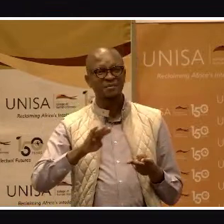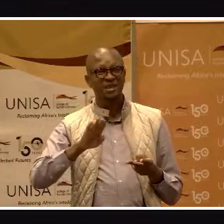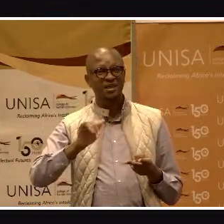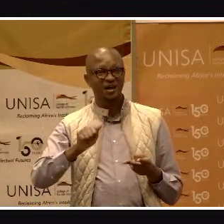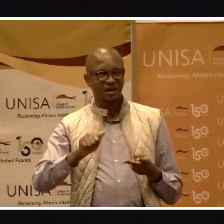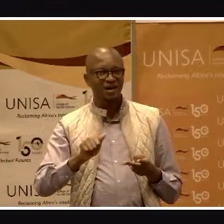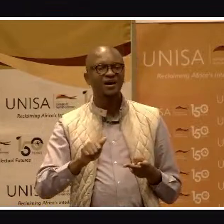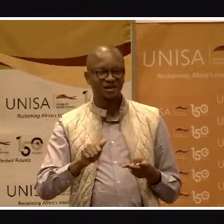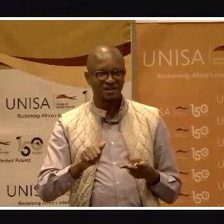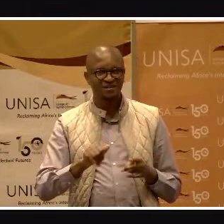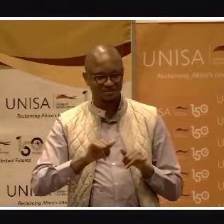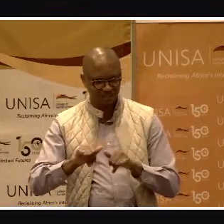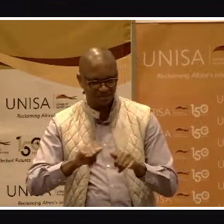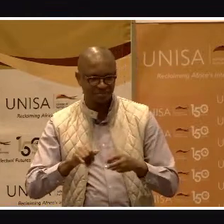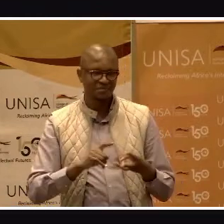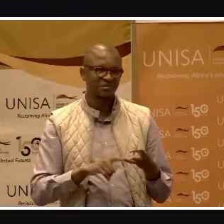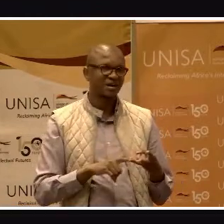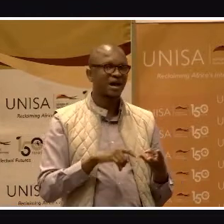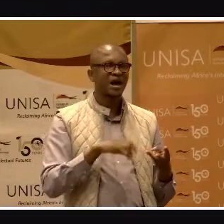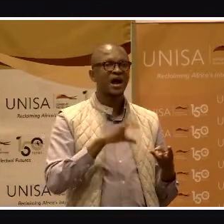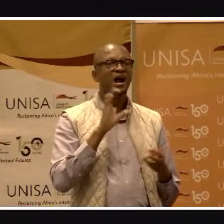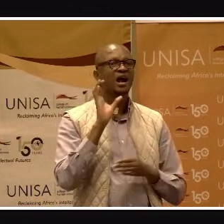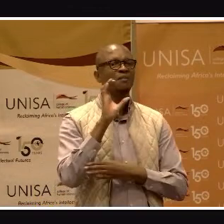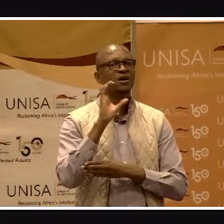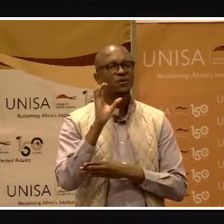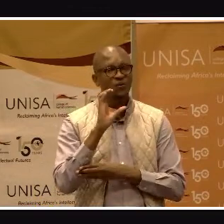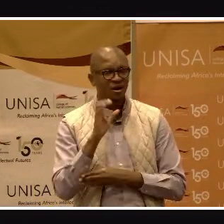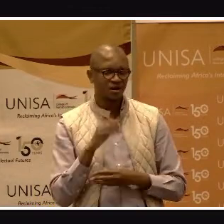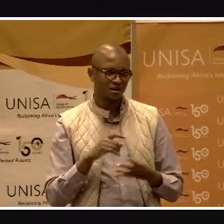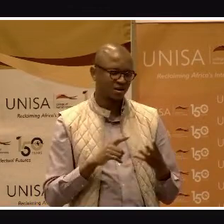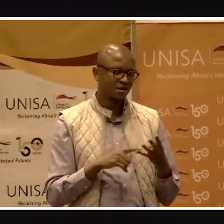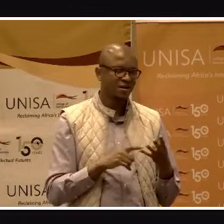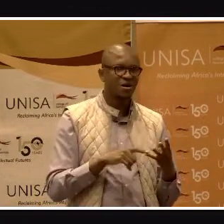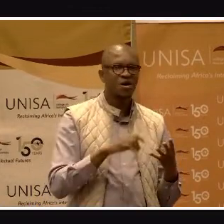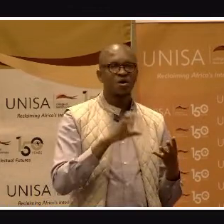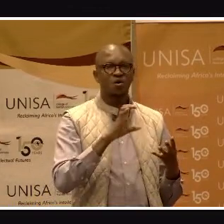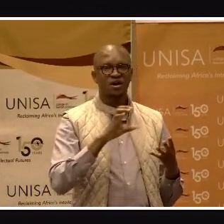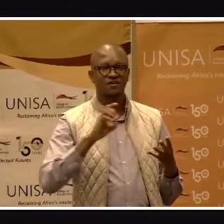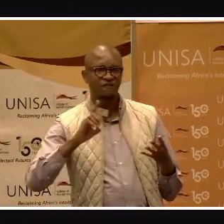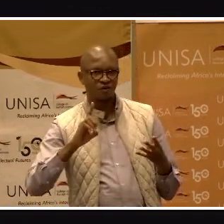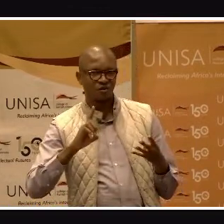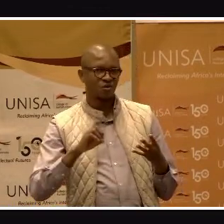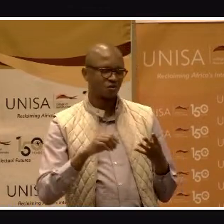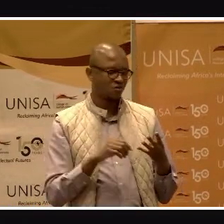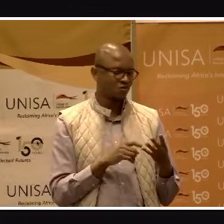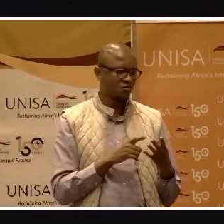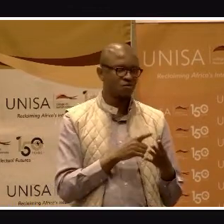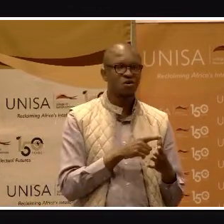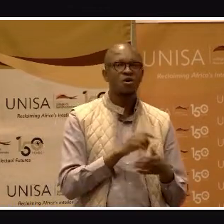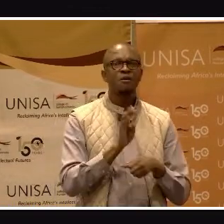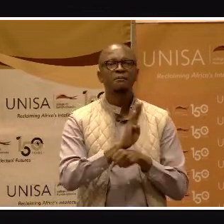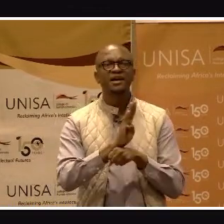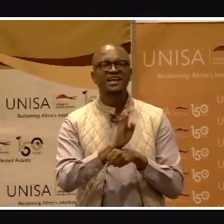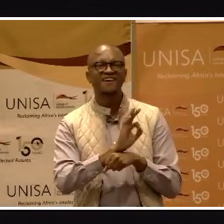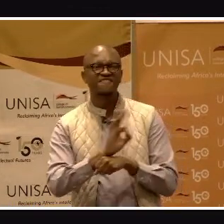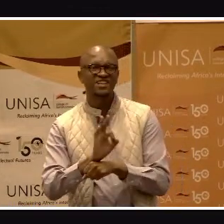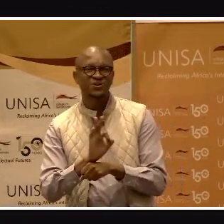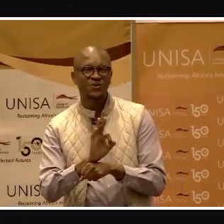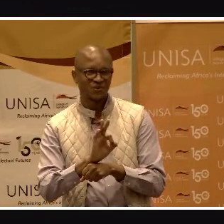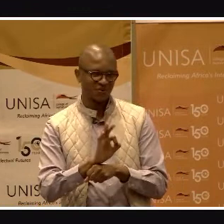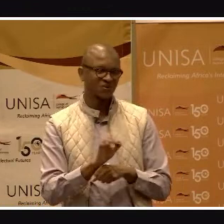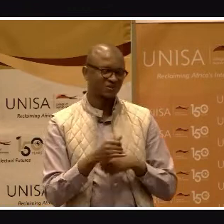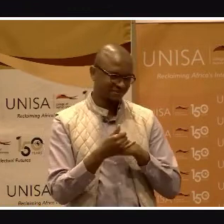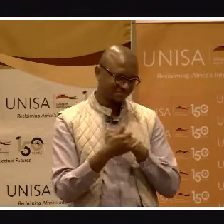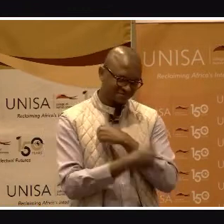Francophone countries, Cameroon, Côte d'Ivoire, Togo, Burkina Faso, Mauritania, and the rest of